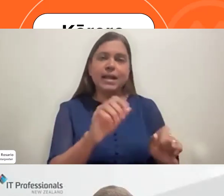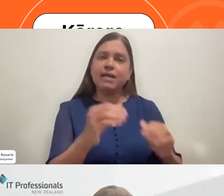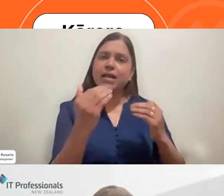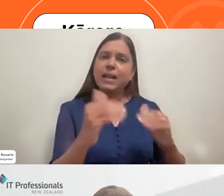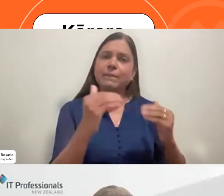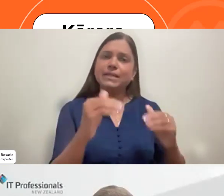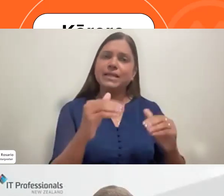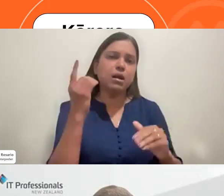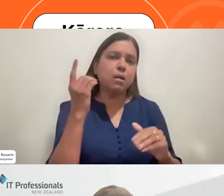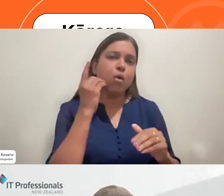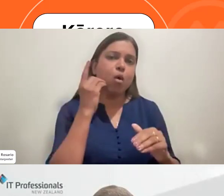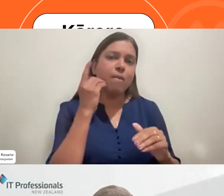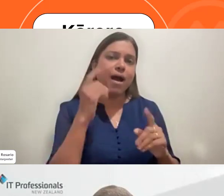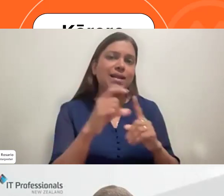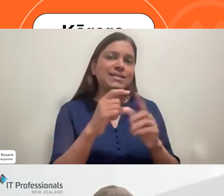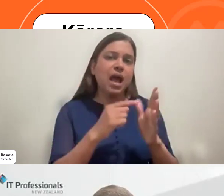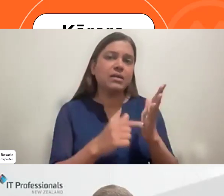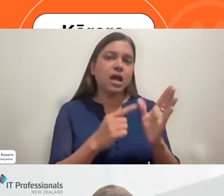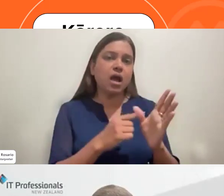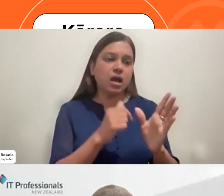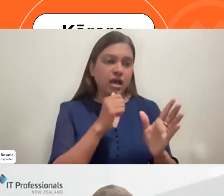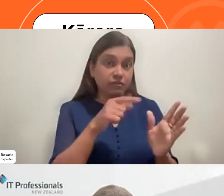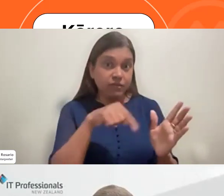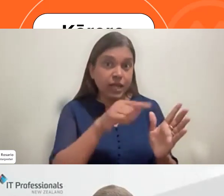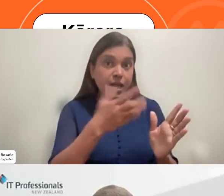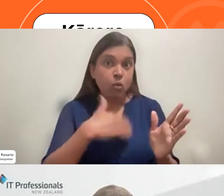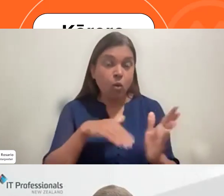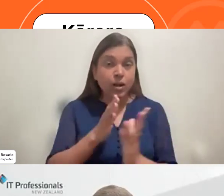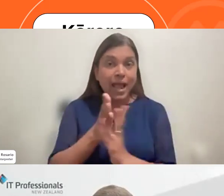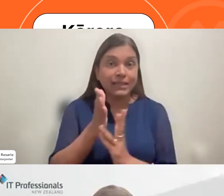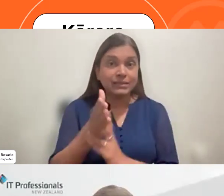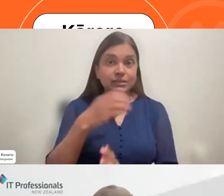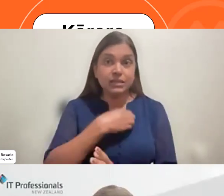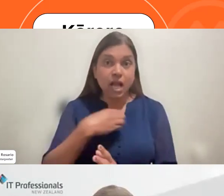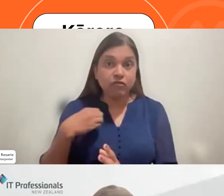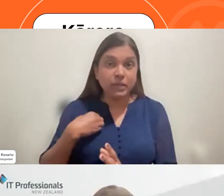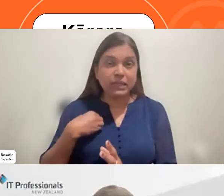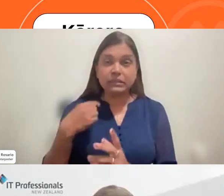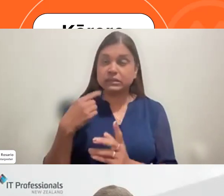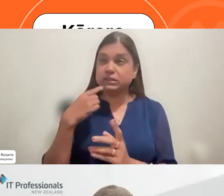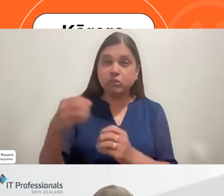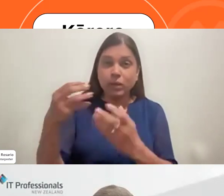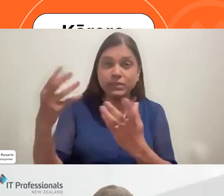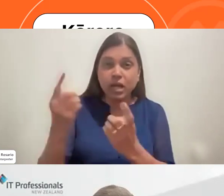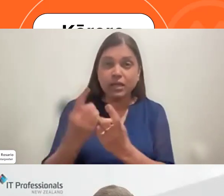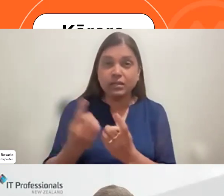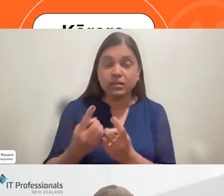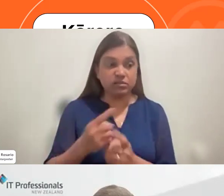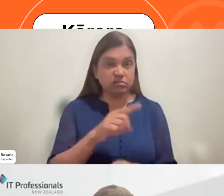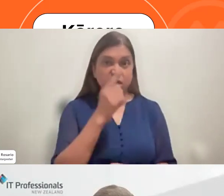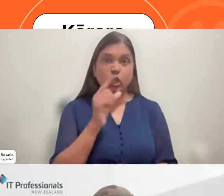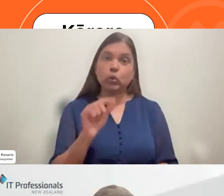access government websites and other key websites for free. The team I work